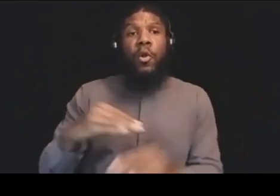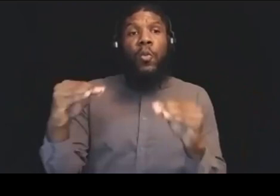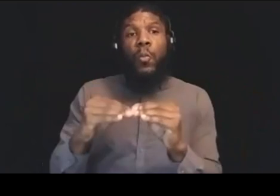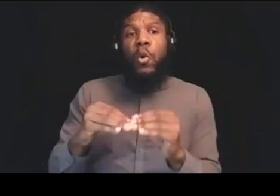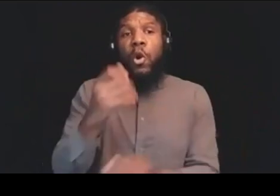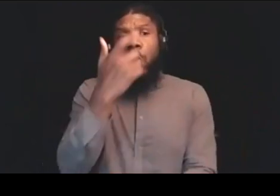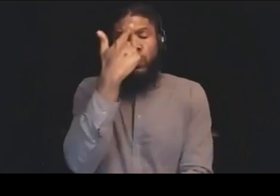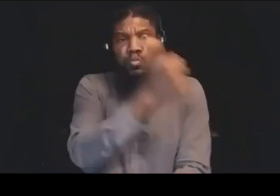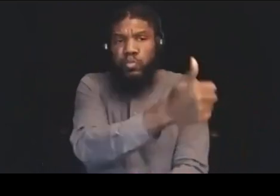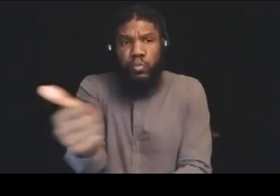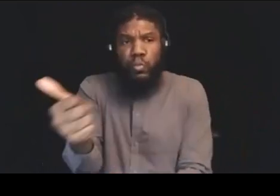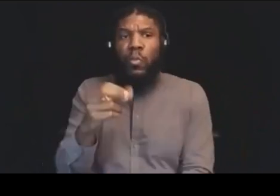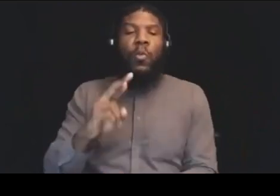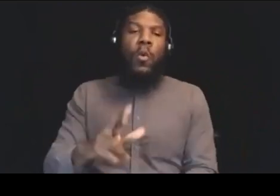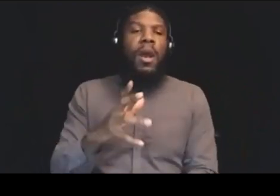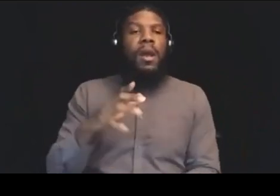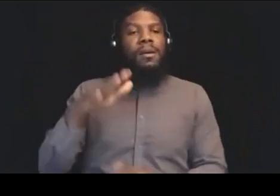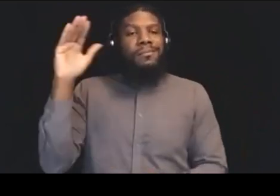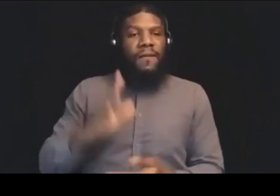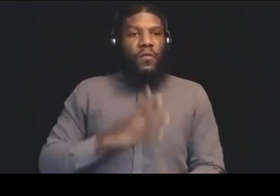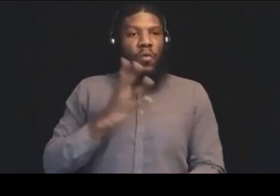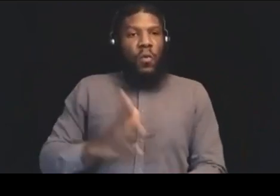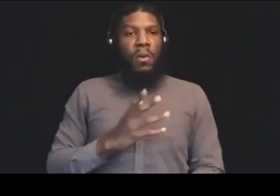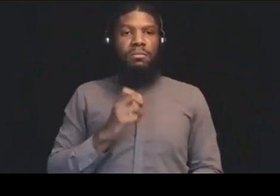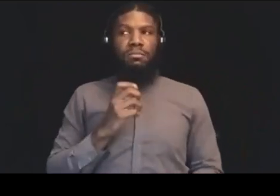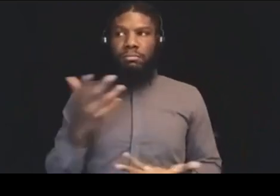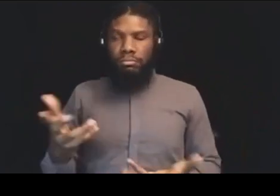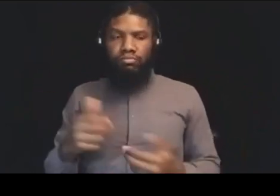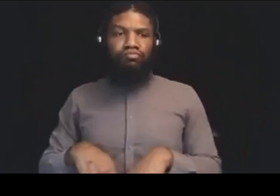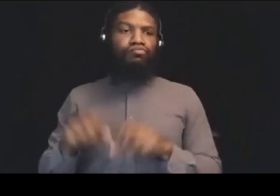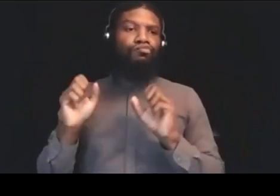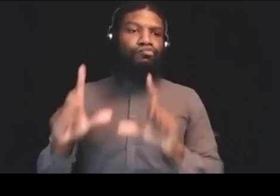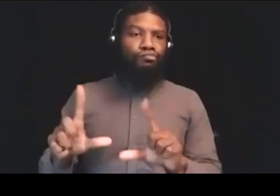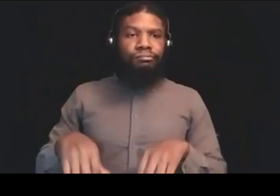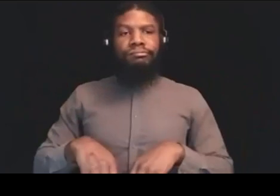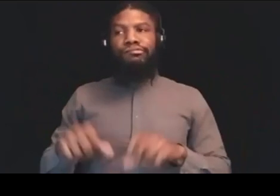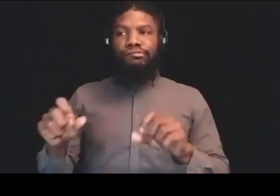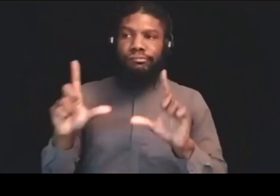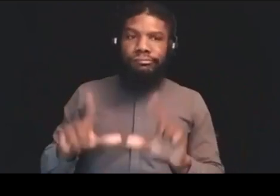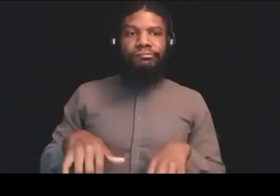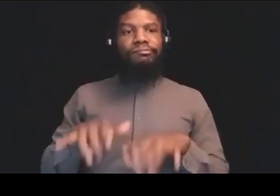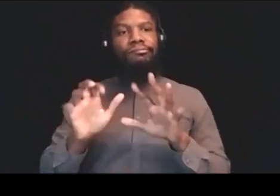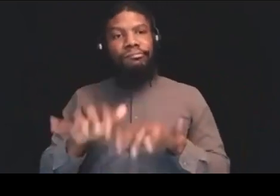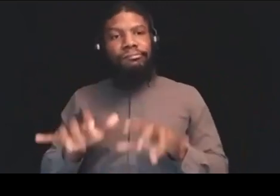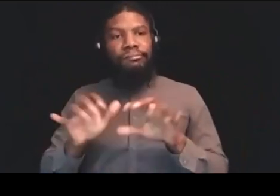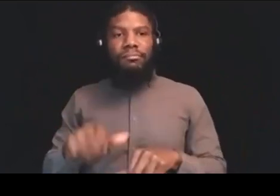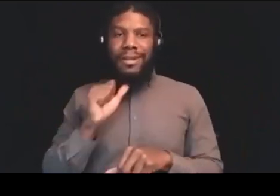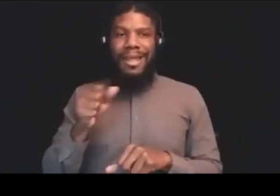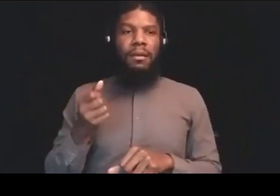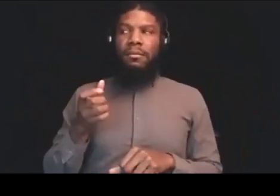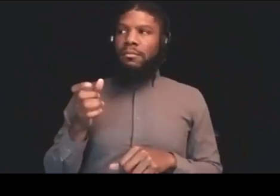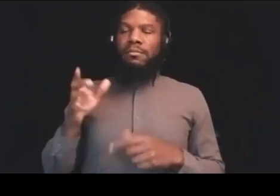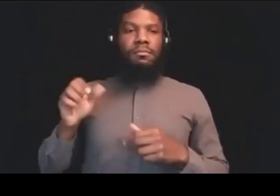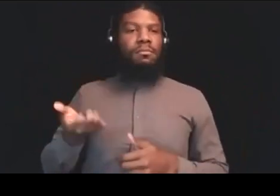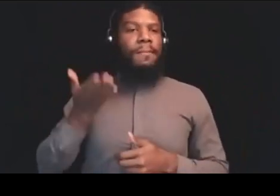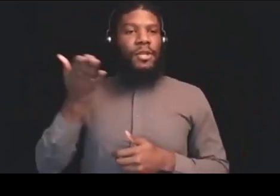know, more informal type of blogging messaging that doesn't even, you know, necessarily require a submission process, perhaps. That's a great